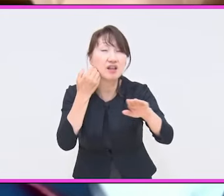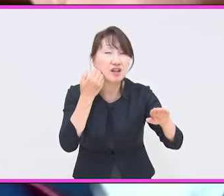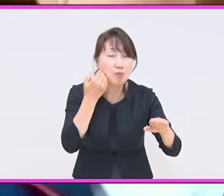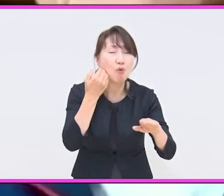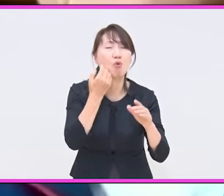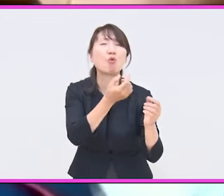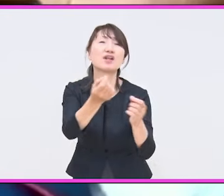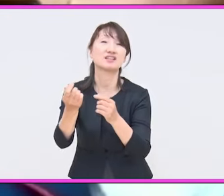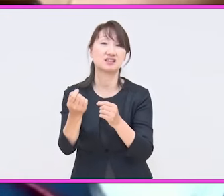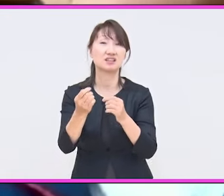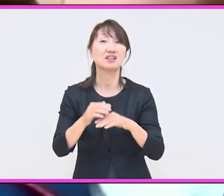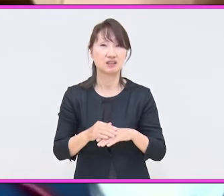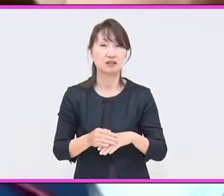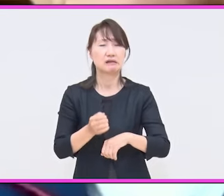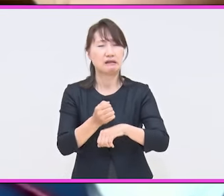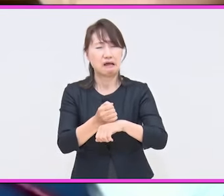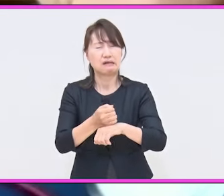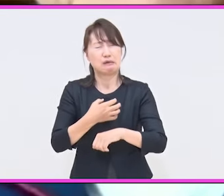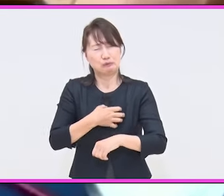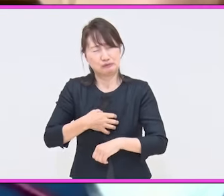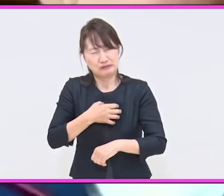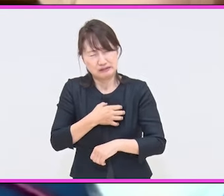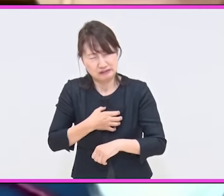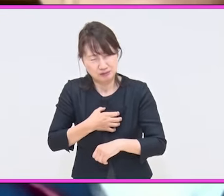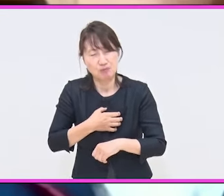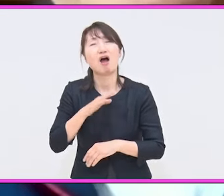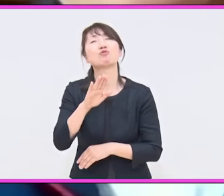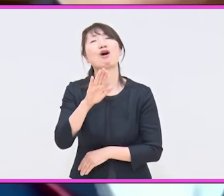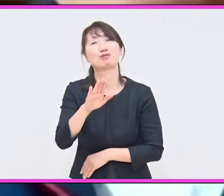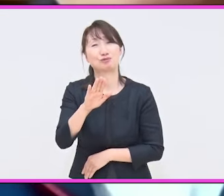yes, it was difficult and sometimes